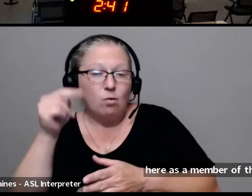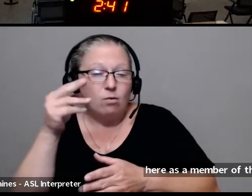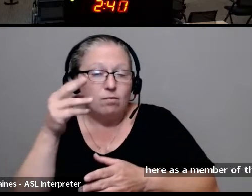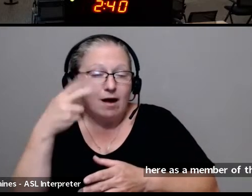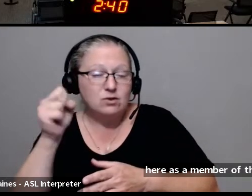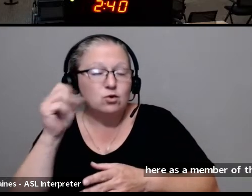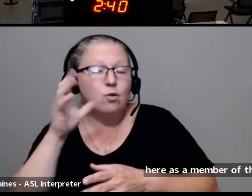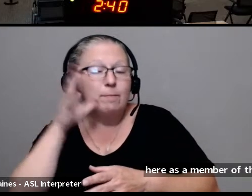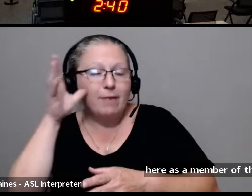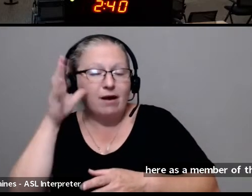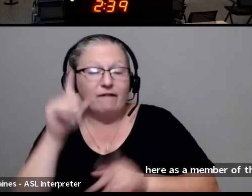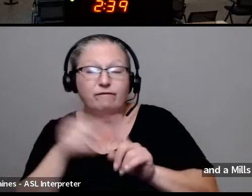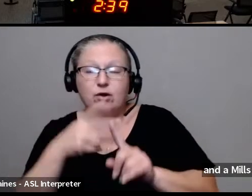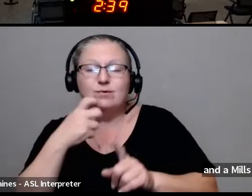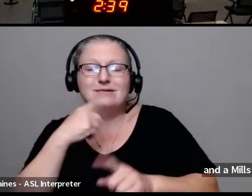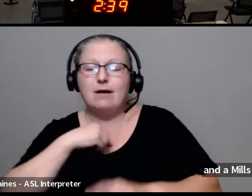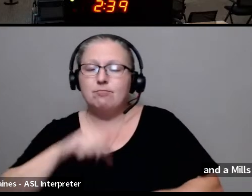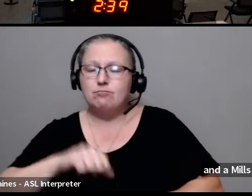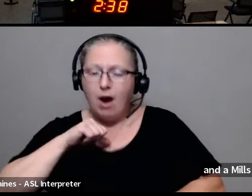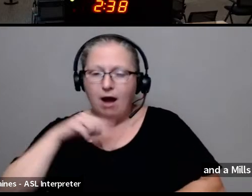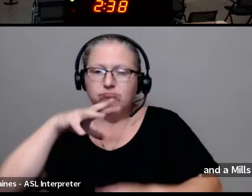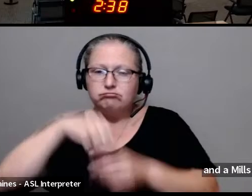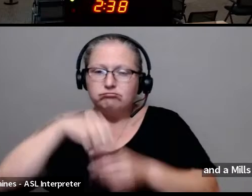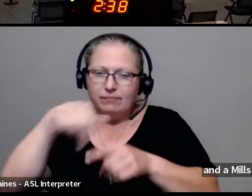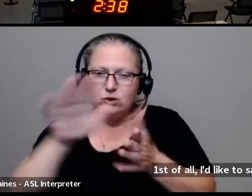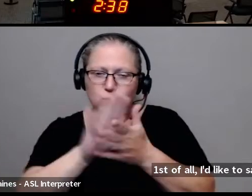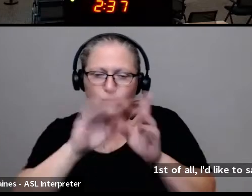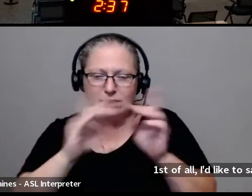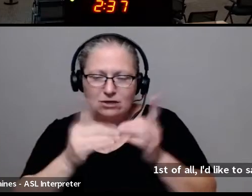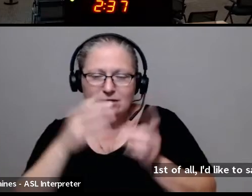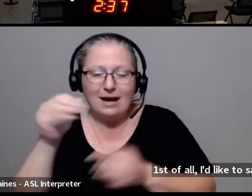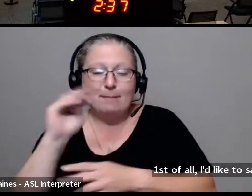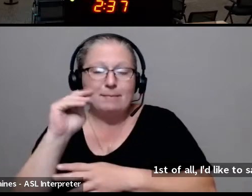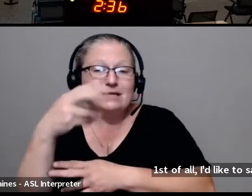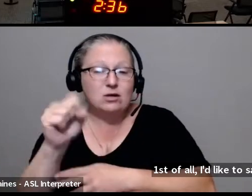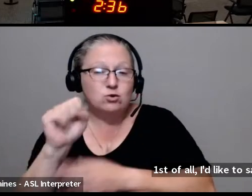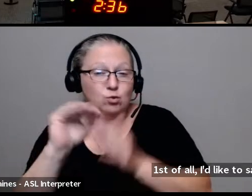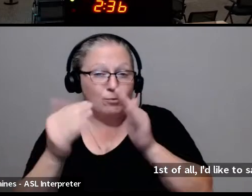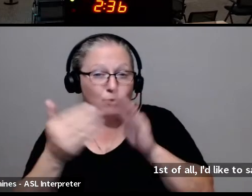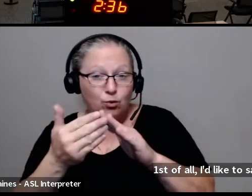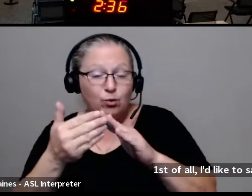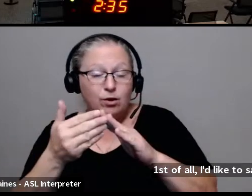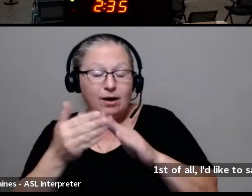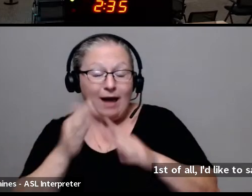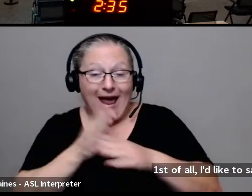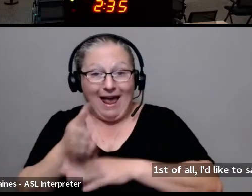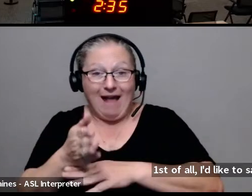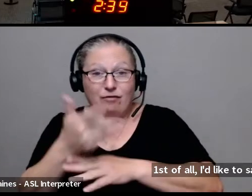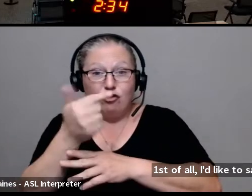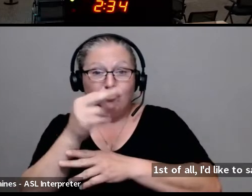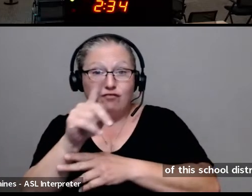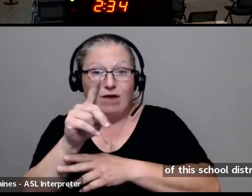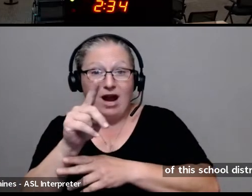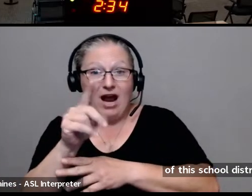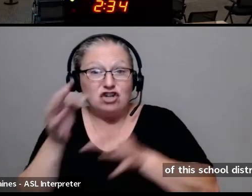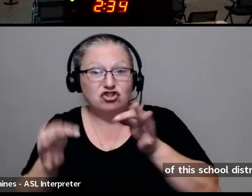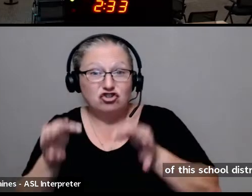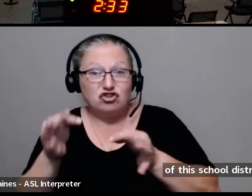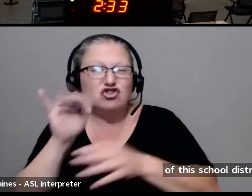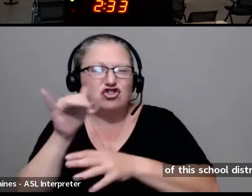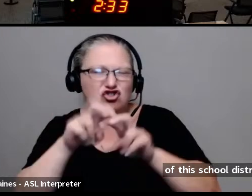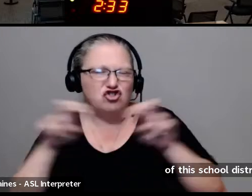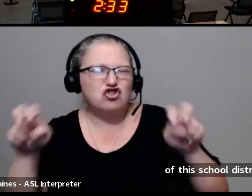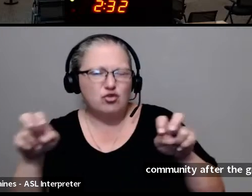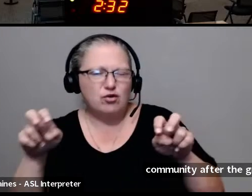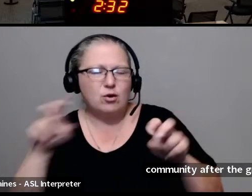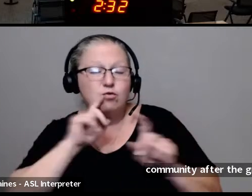how proud I am to be a part of this school district and the Mills High School community. After the grand jury report came out a few years ago